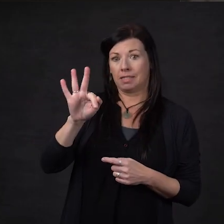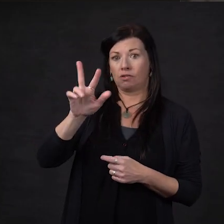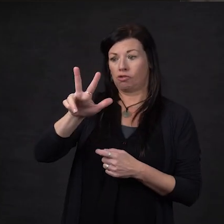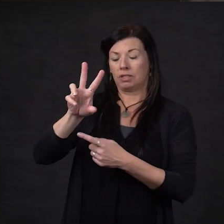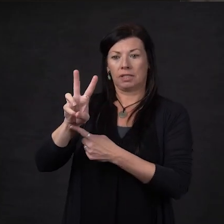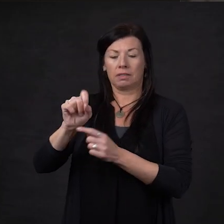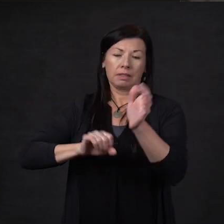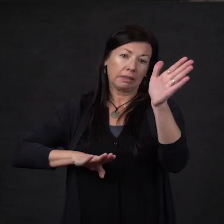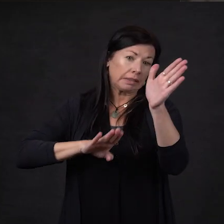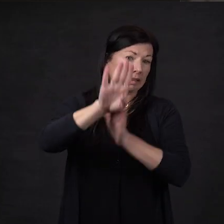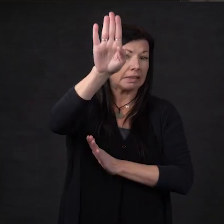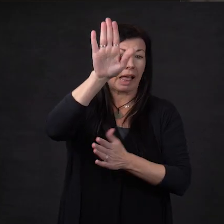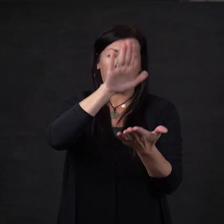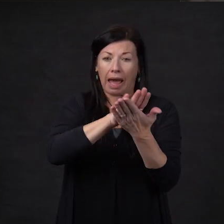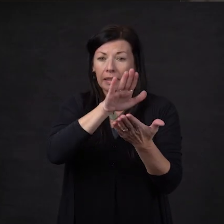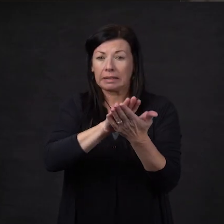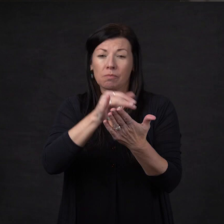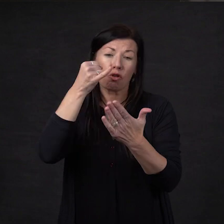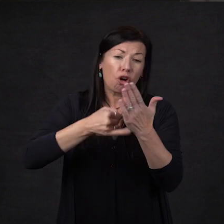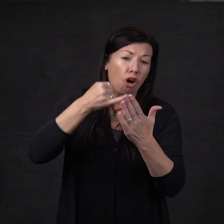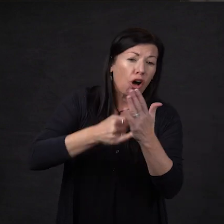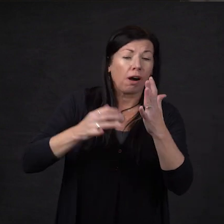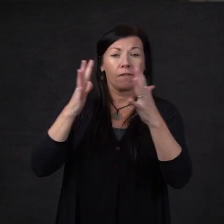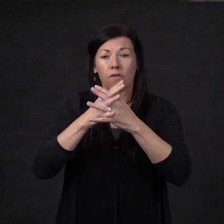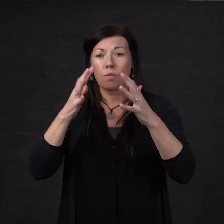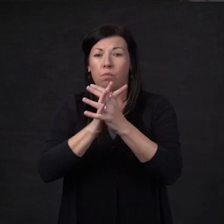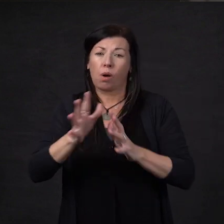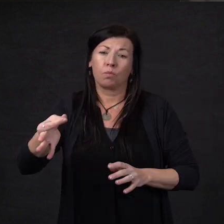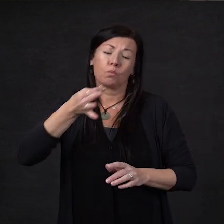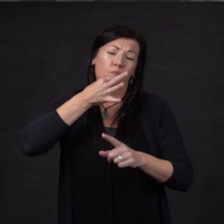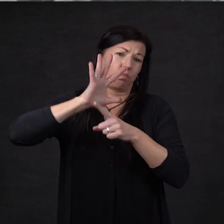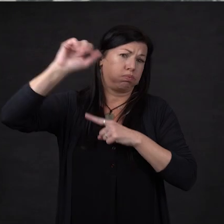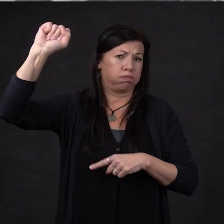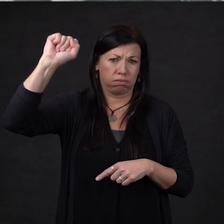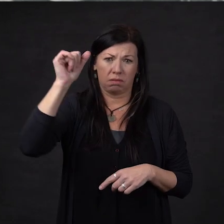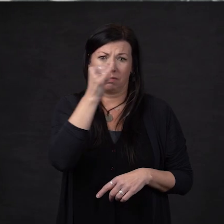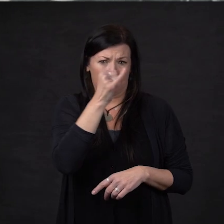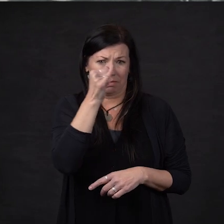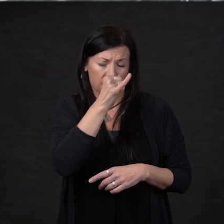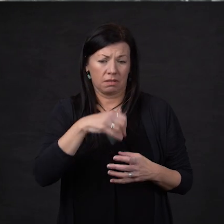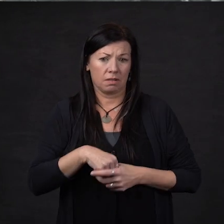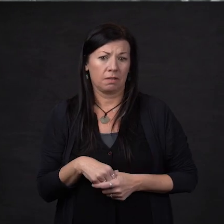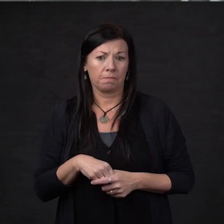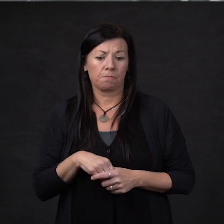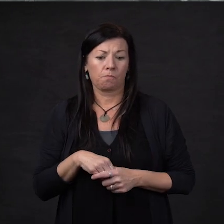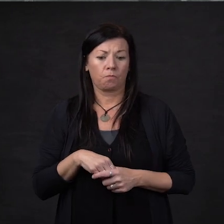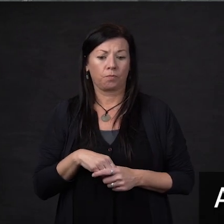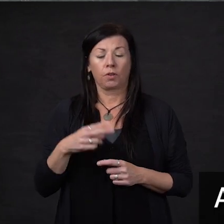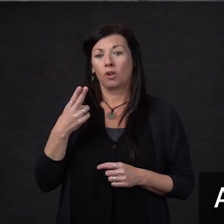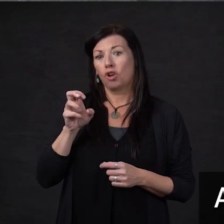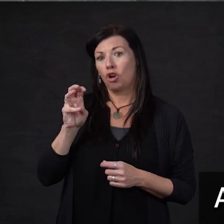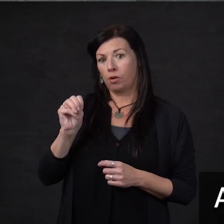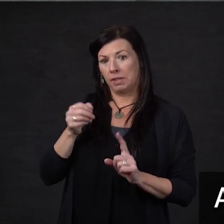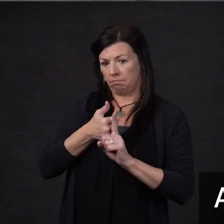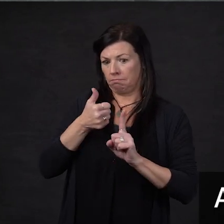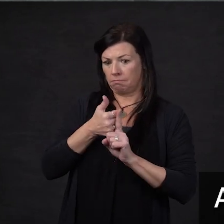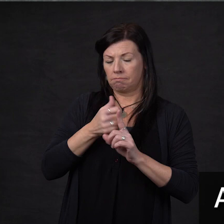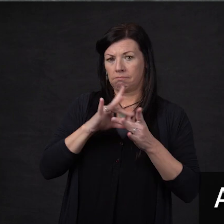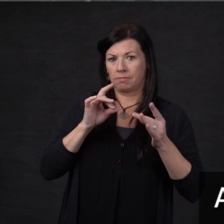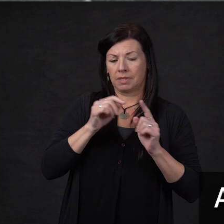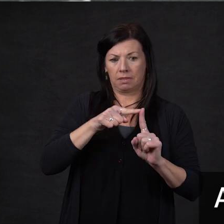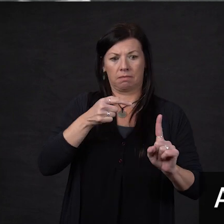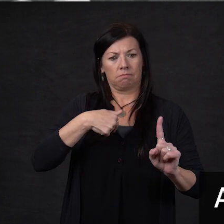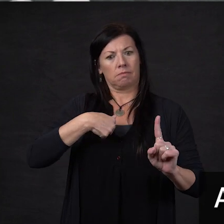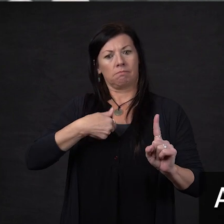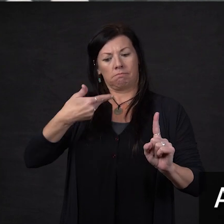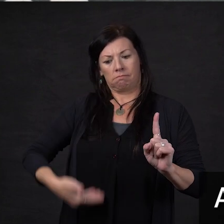in 1936 and excelled in academics, art, and football. Herman Butler in the 1935 football team. According to Herman, as